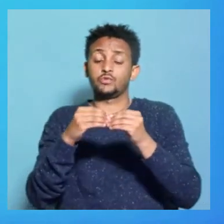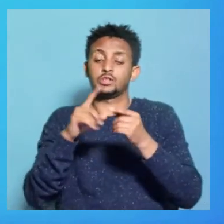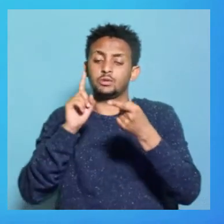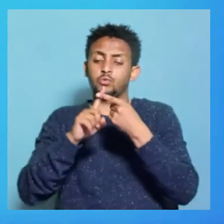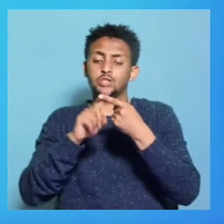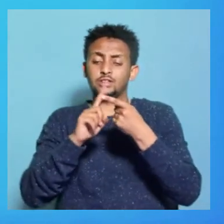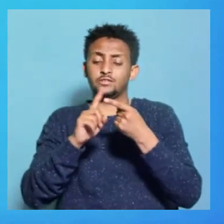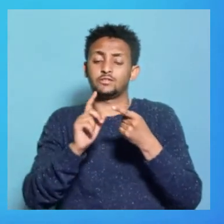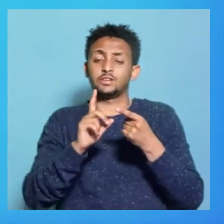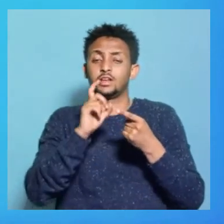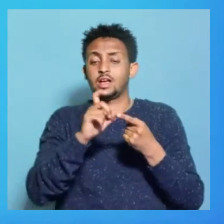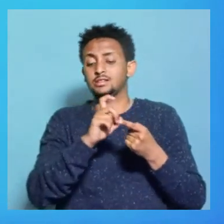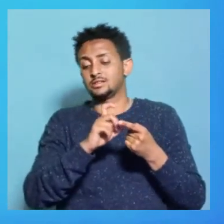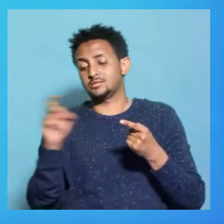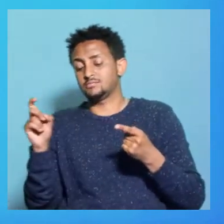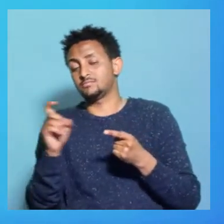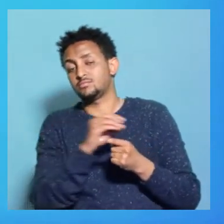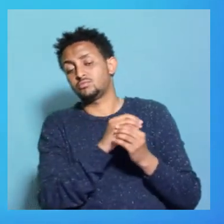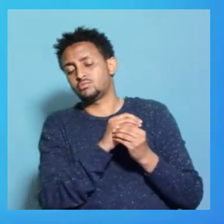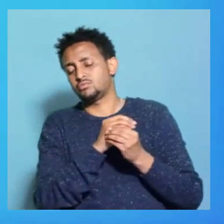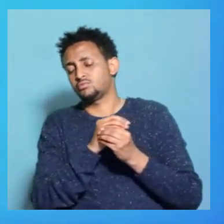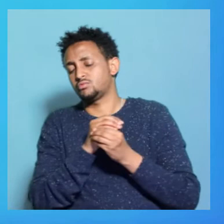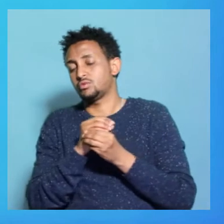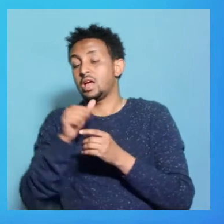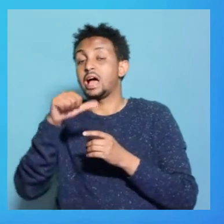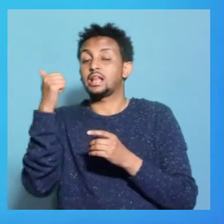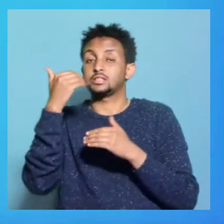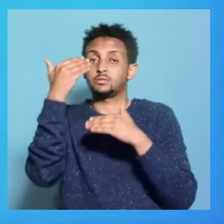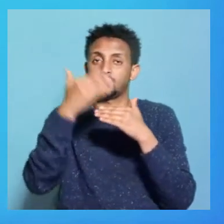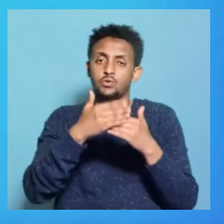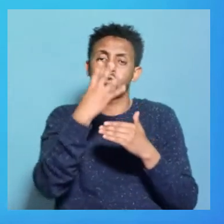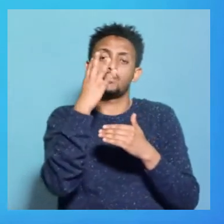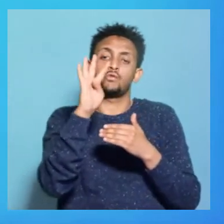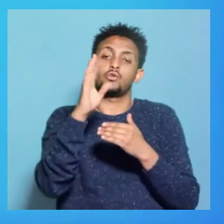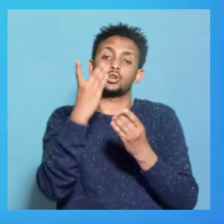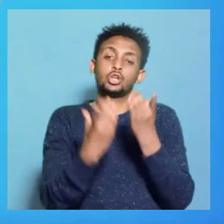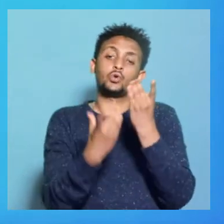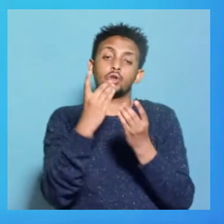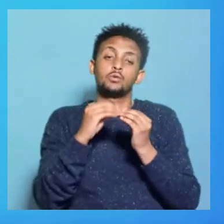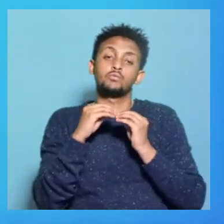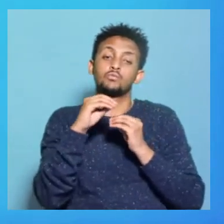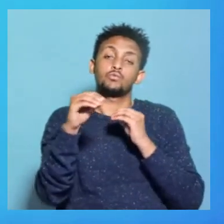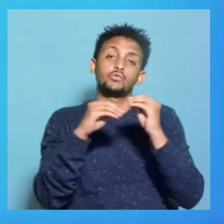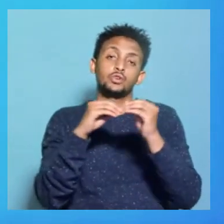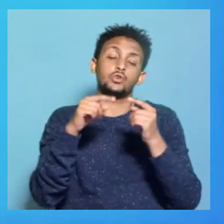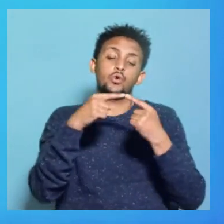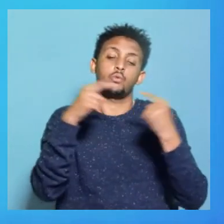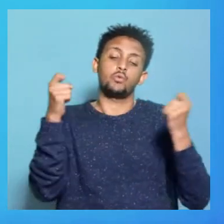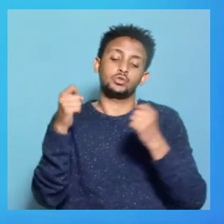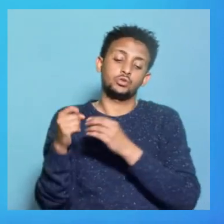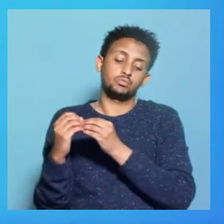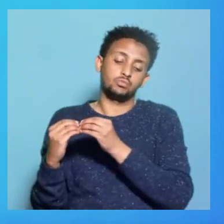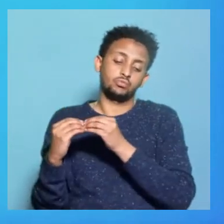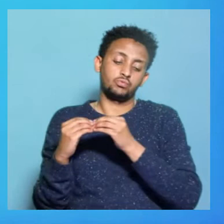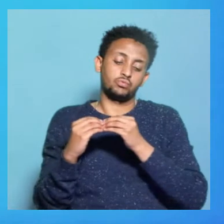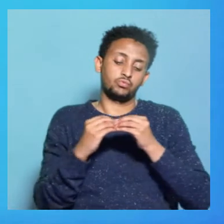positive x-axis with 3 meters per second, and another block which is 4 kilogram is moving oppositely